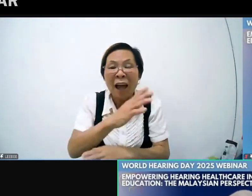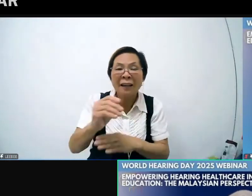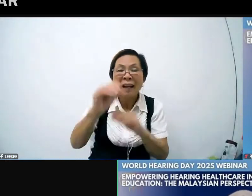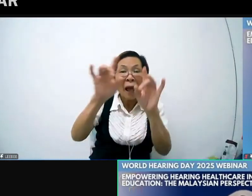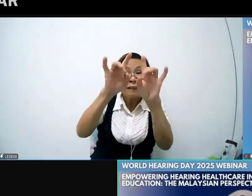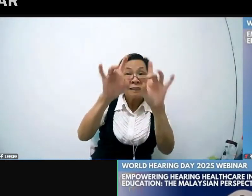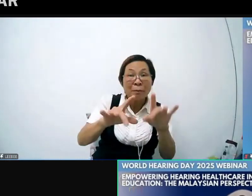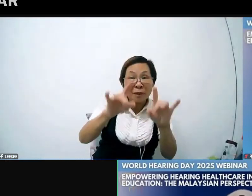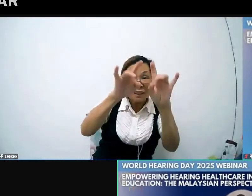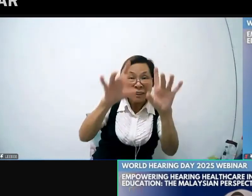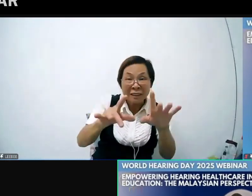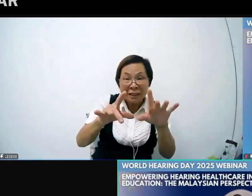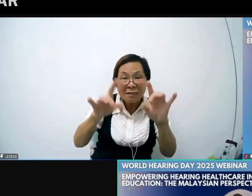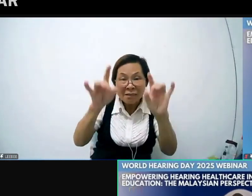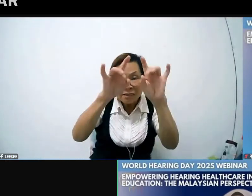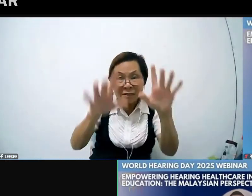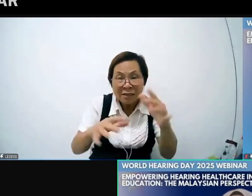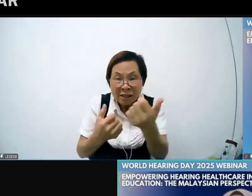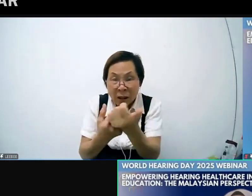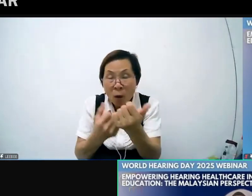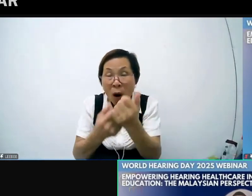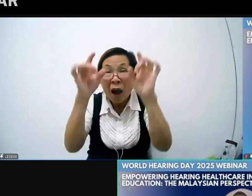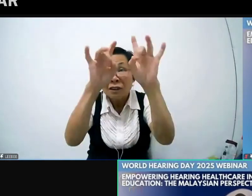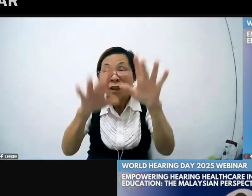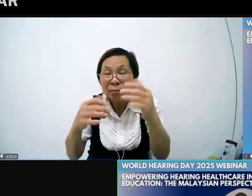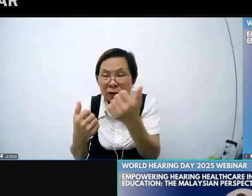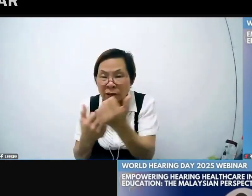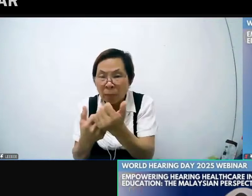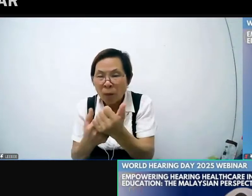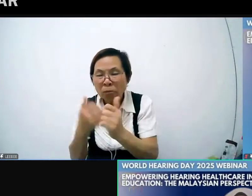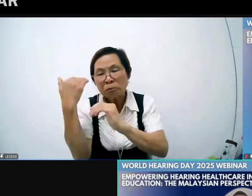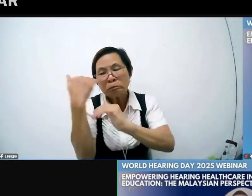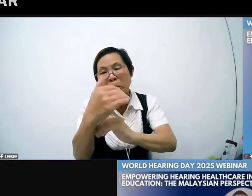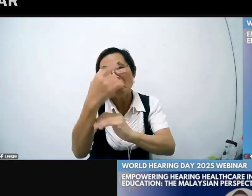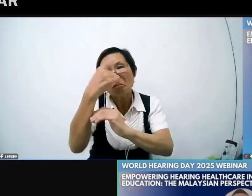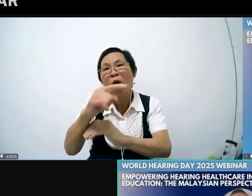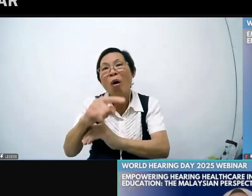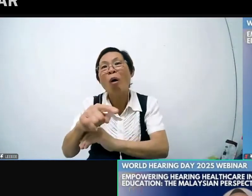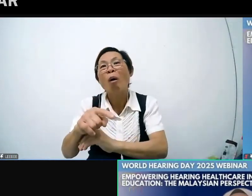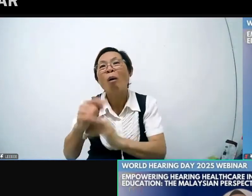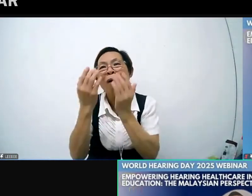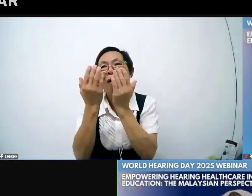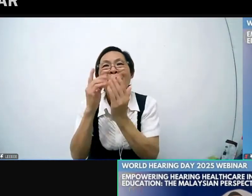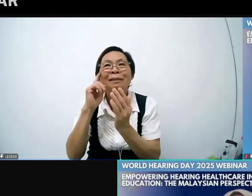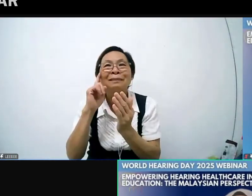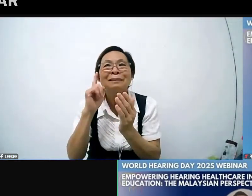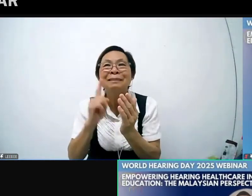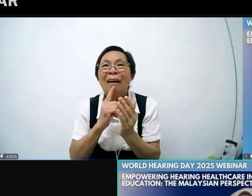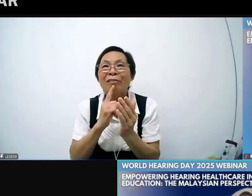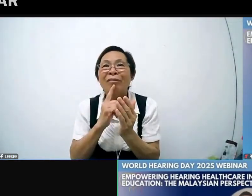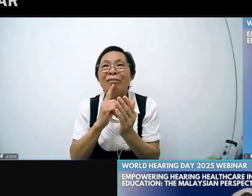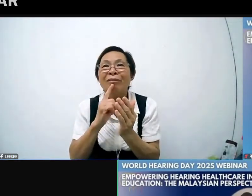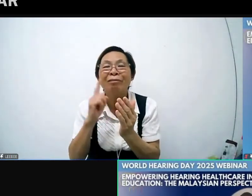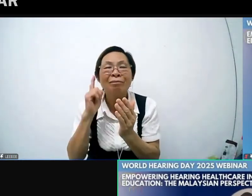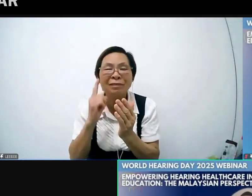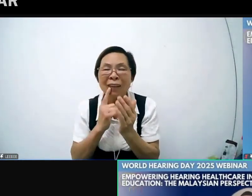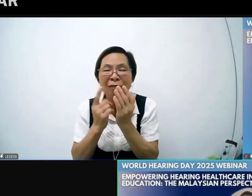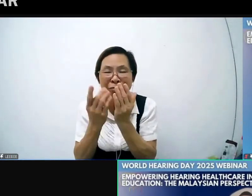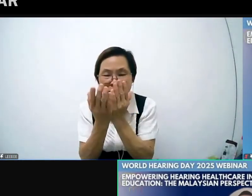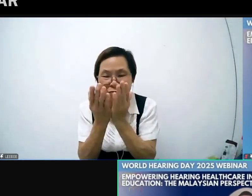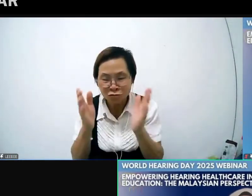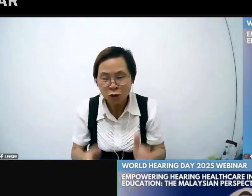examinations support is really limited for them. So the information or research-based